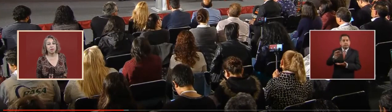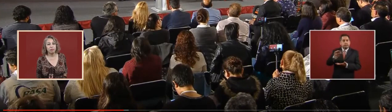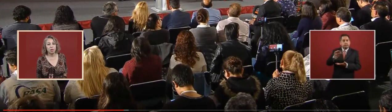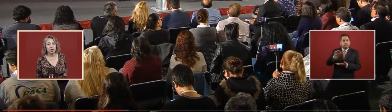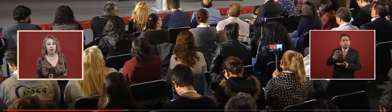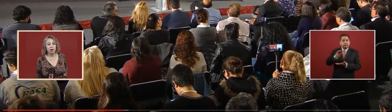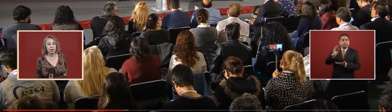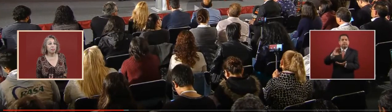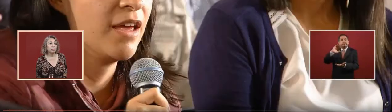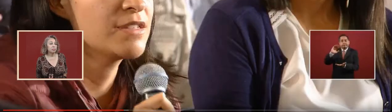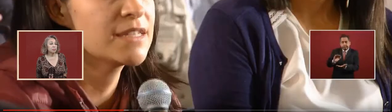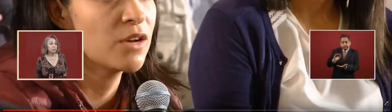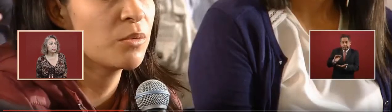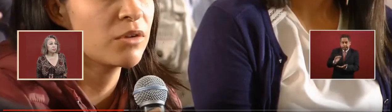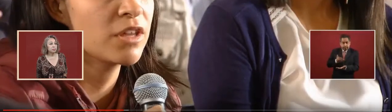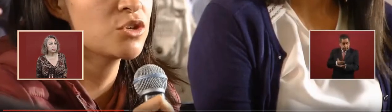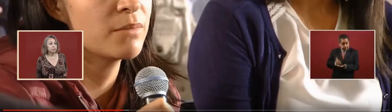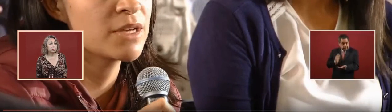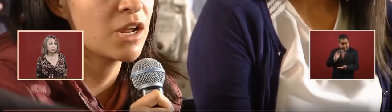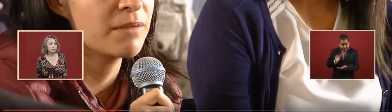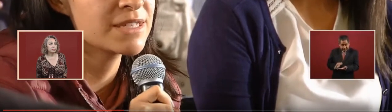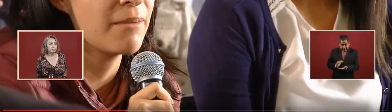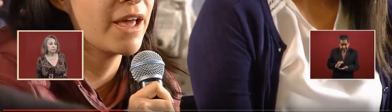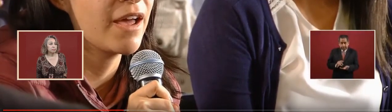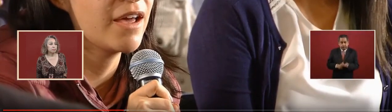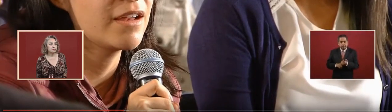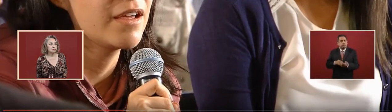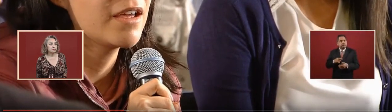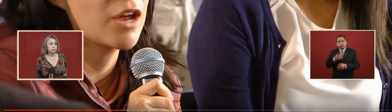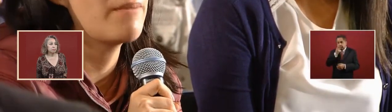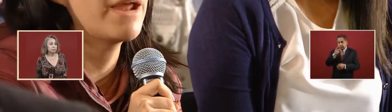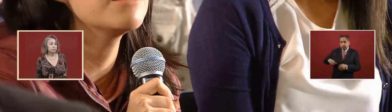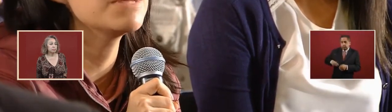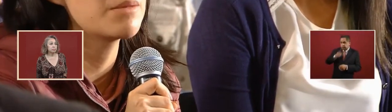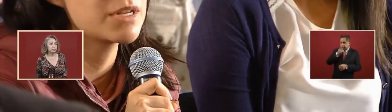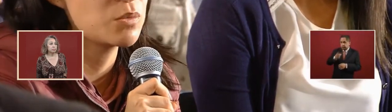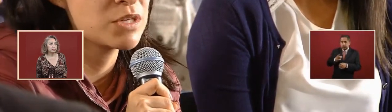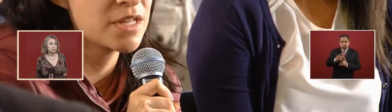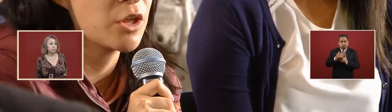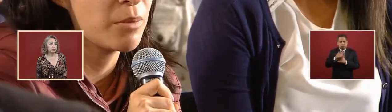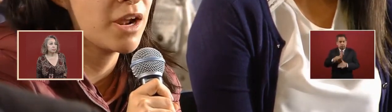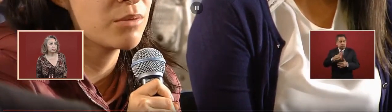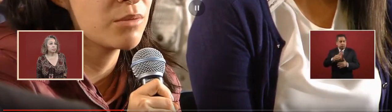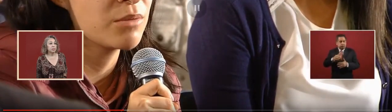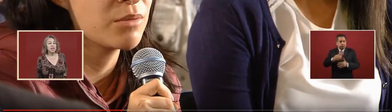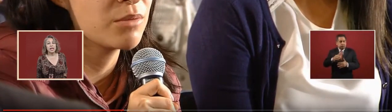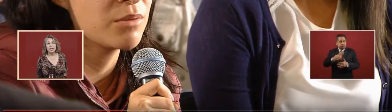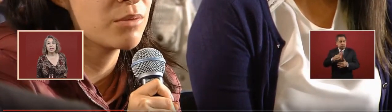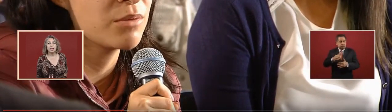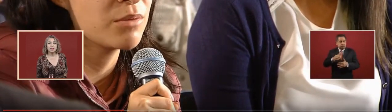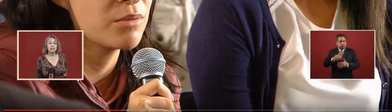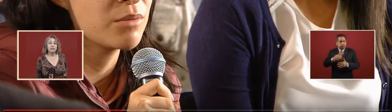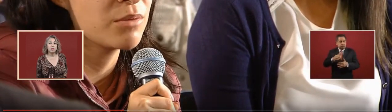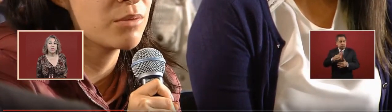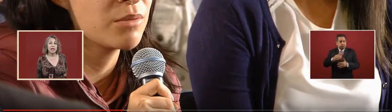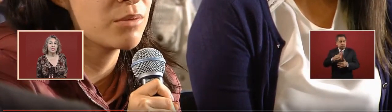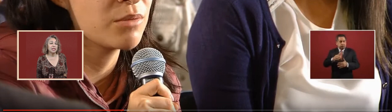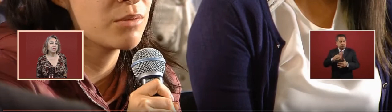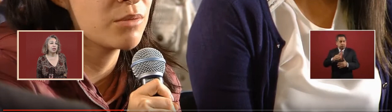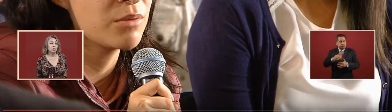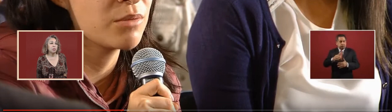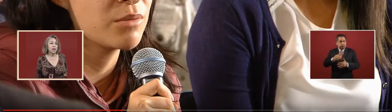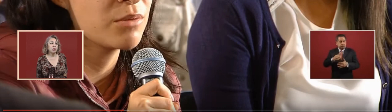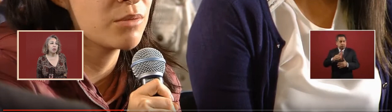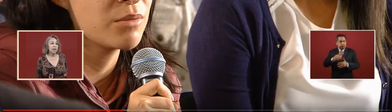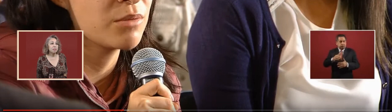the year before... Este gobierno ha dicho más de una vez que habrá, que no habrá límite presupuestario para la... And this government has said